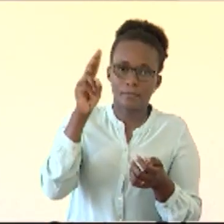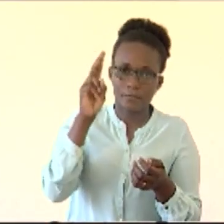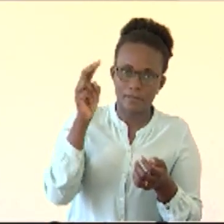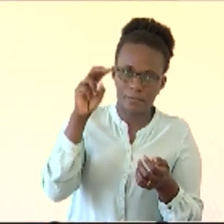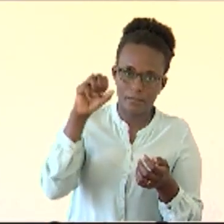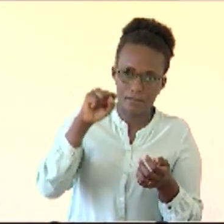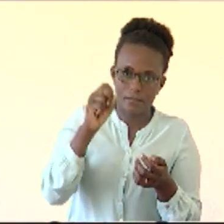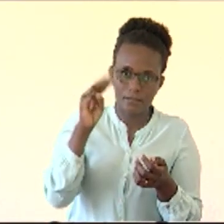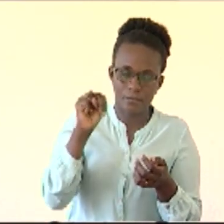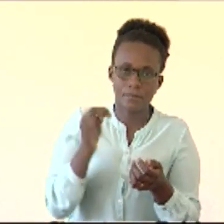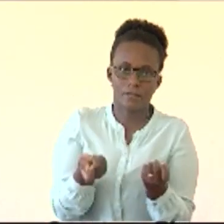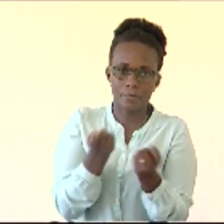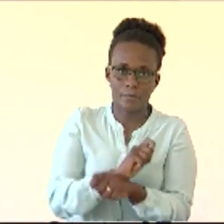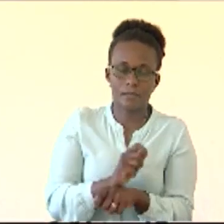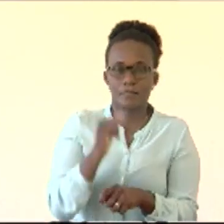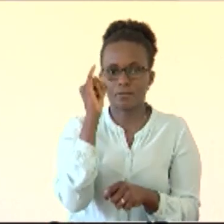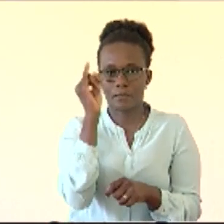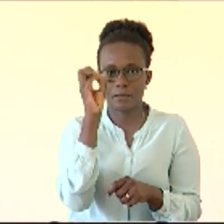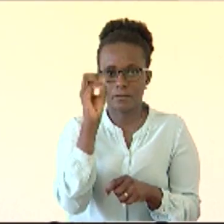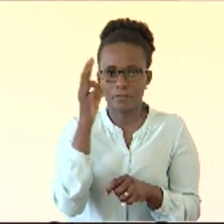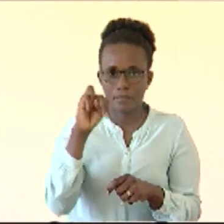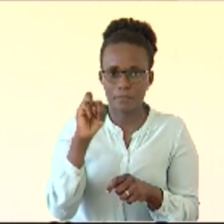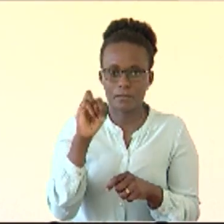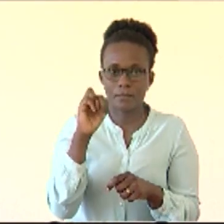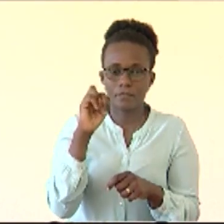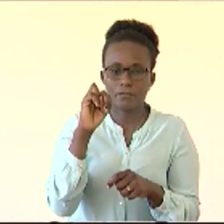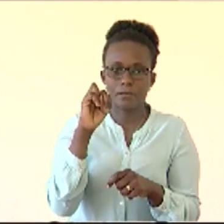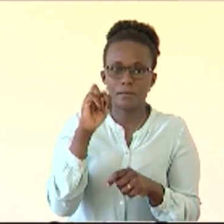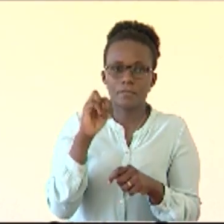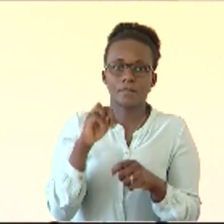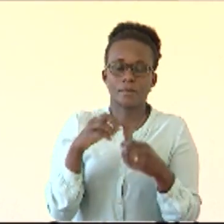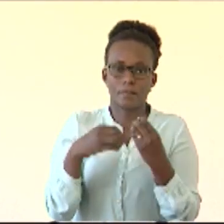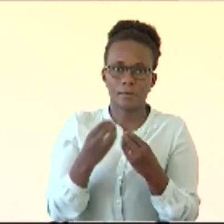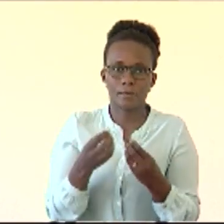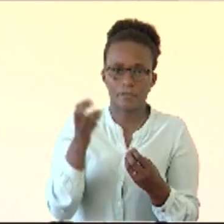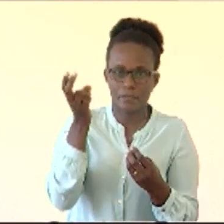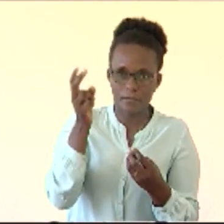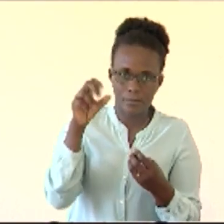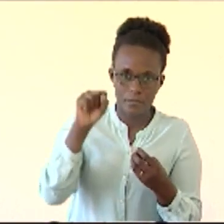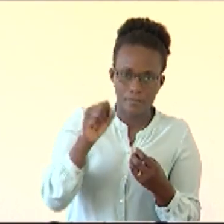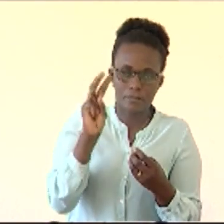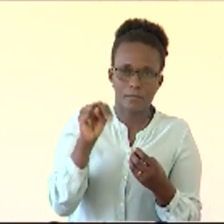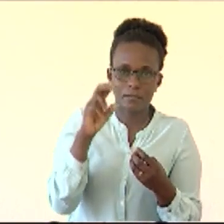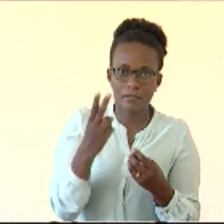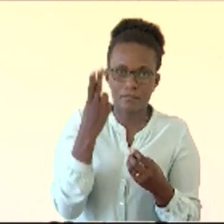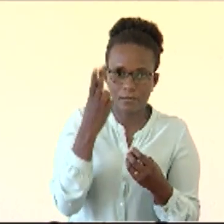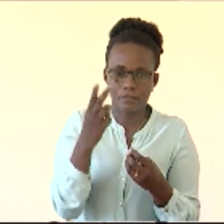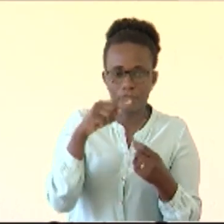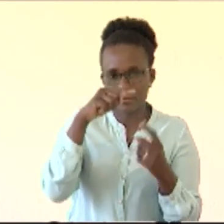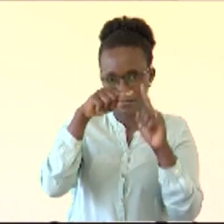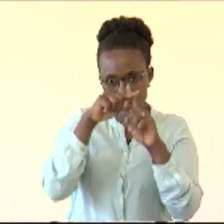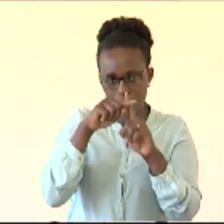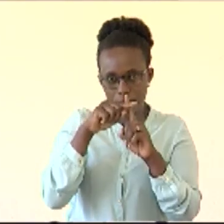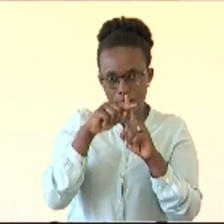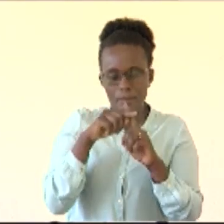there are some in the solution and others are coming from the electrode. So these tin electrode,